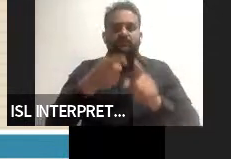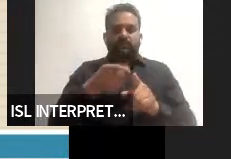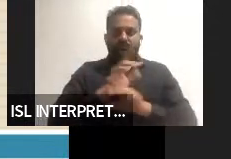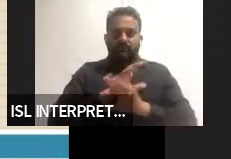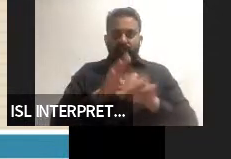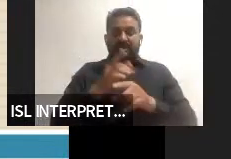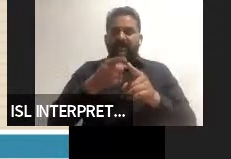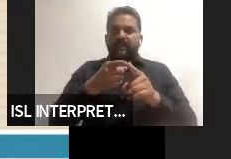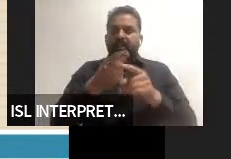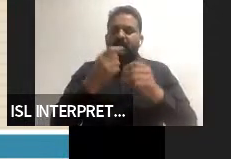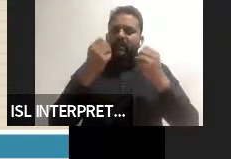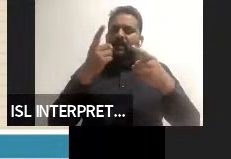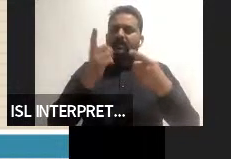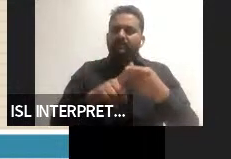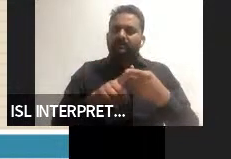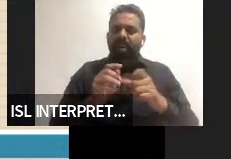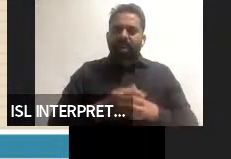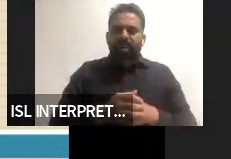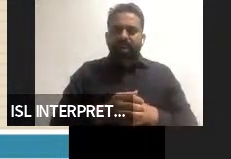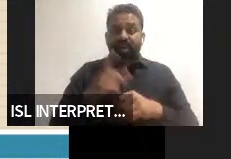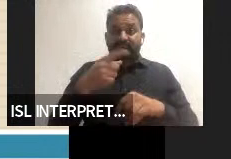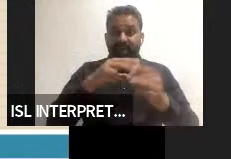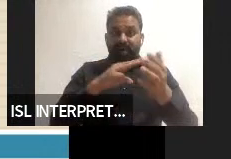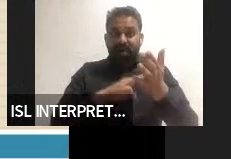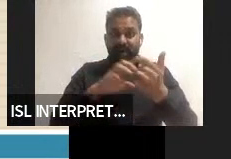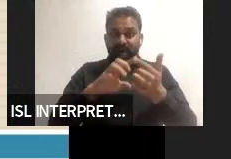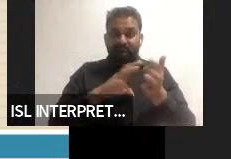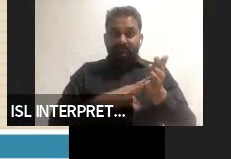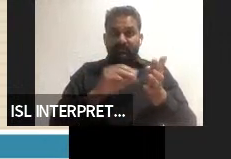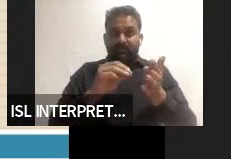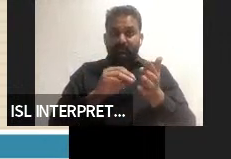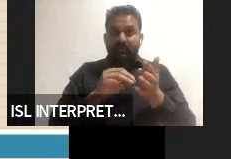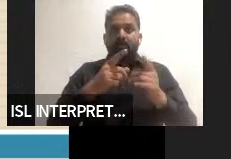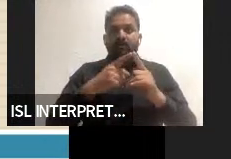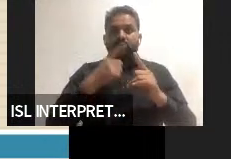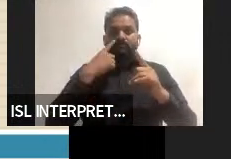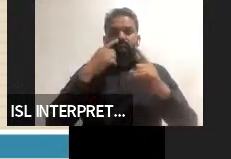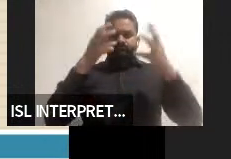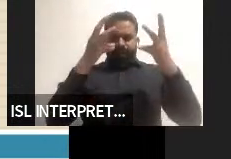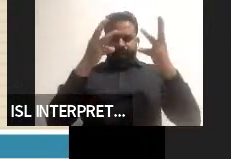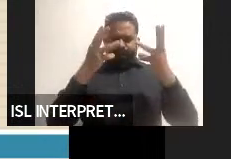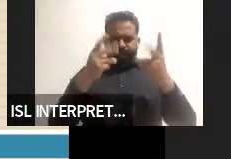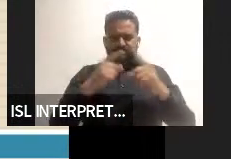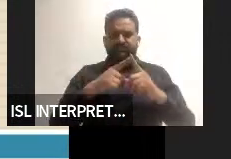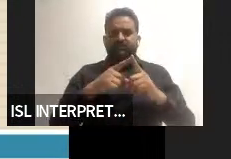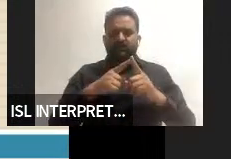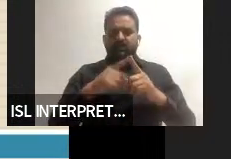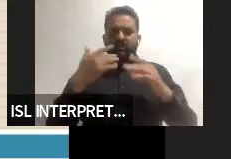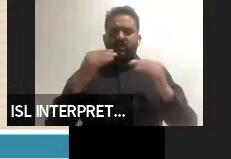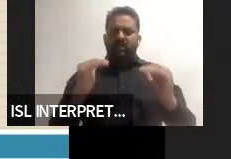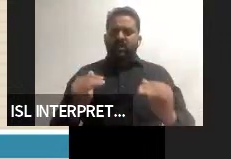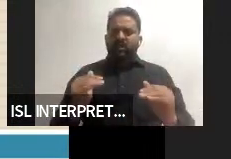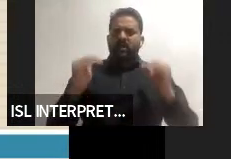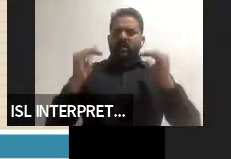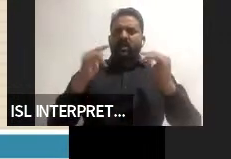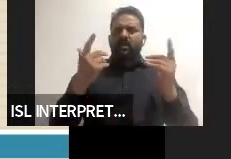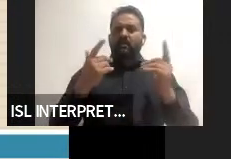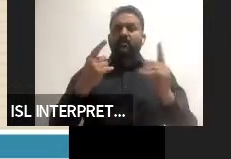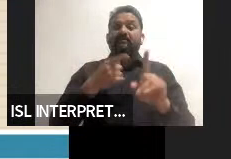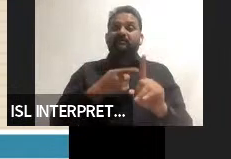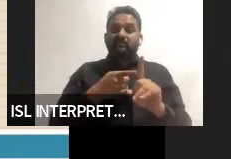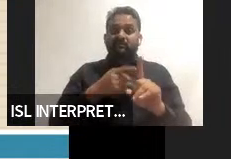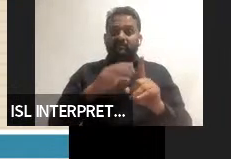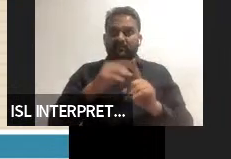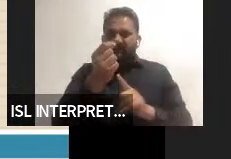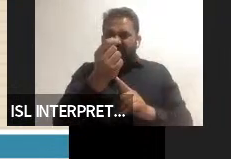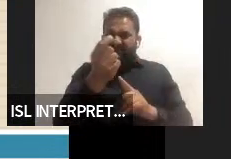the memoranda is ranked for honorable mention on a higher level. Then these minor issues are